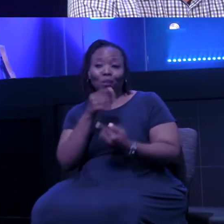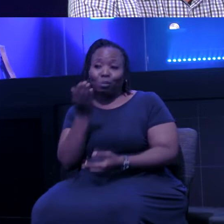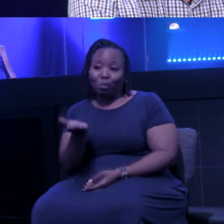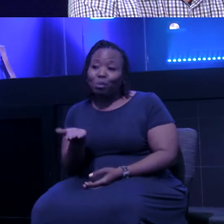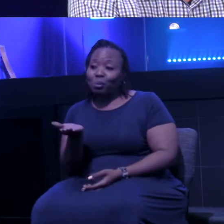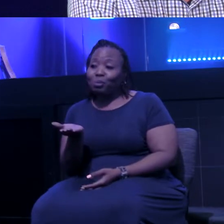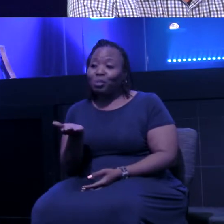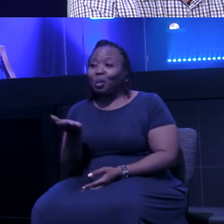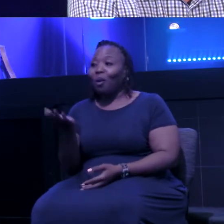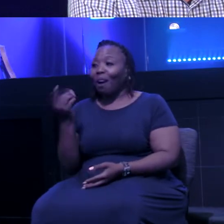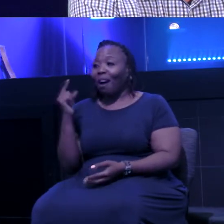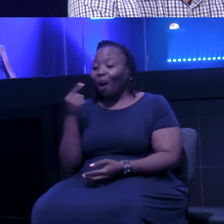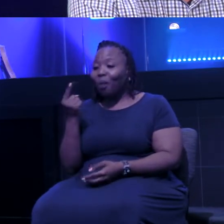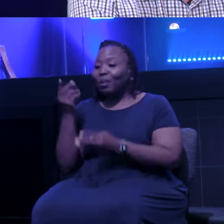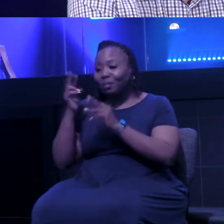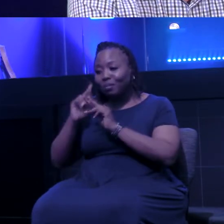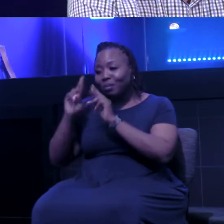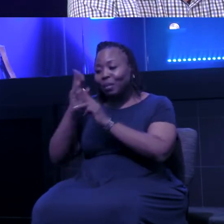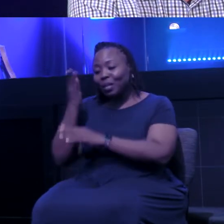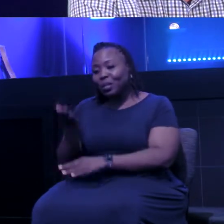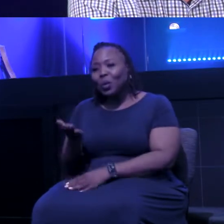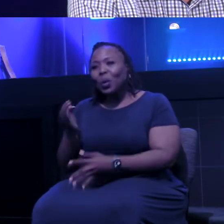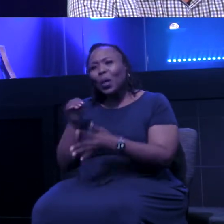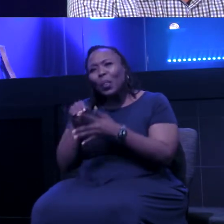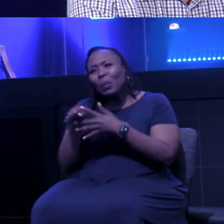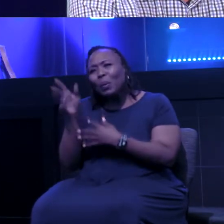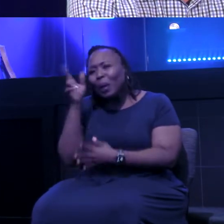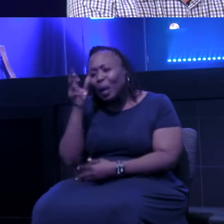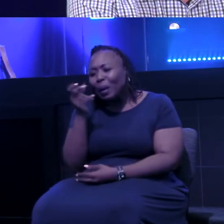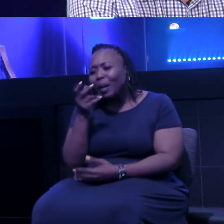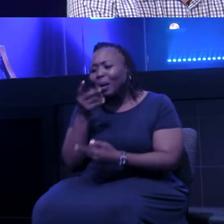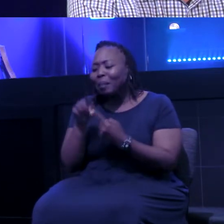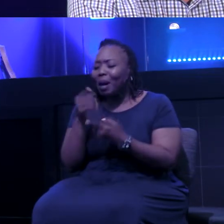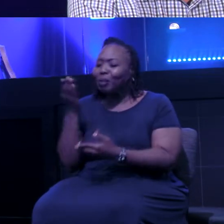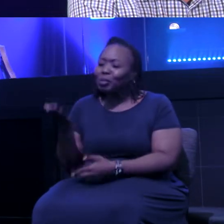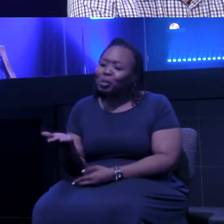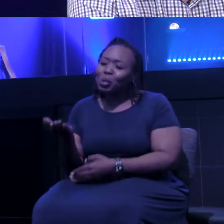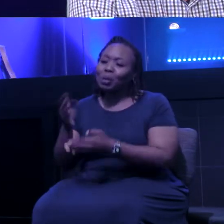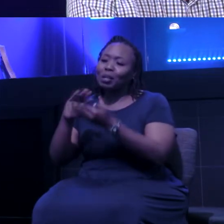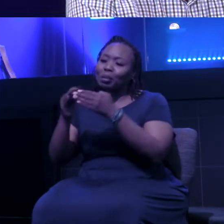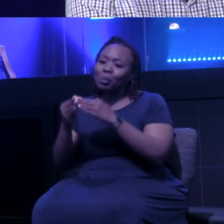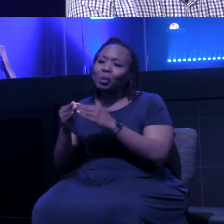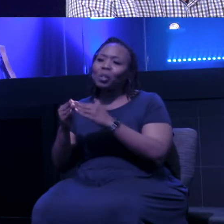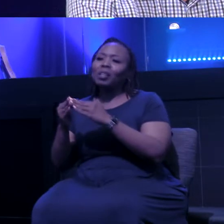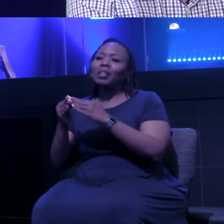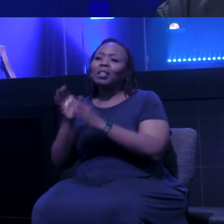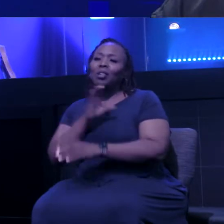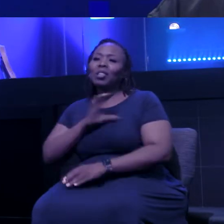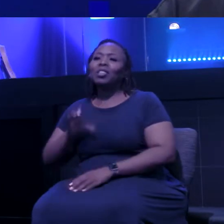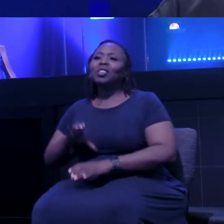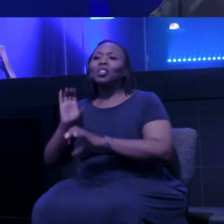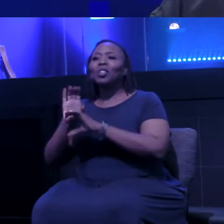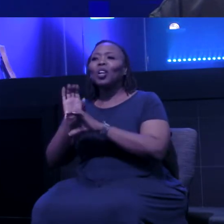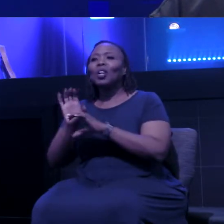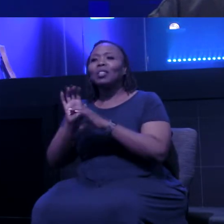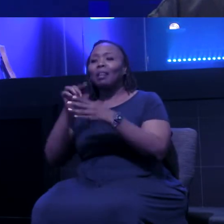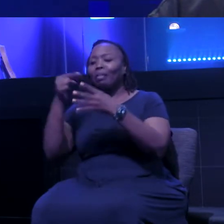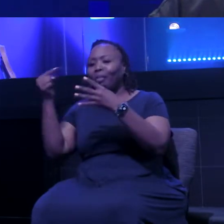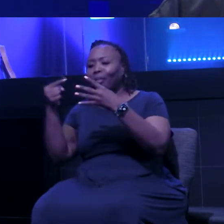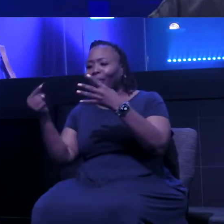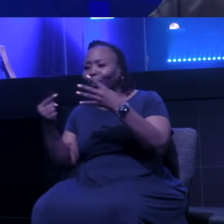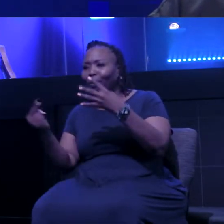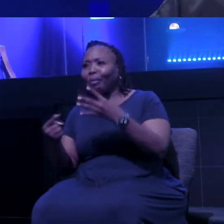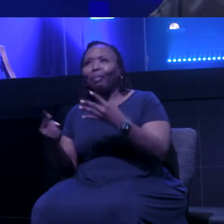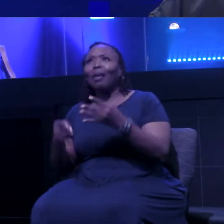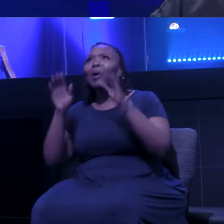to you, and so through hearing about you and Community Christian Church and all the amazing things happening here,